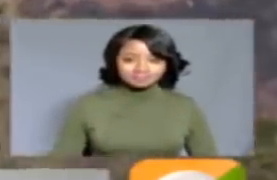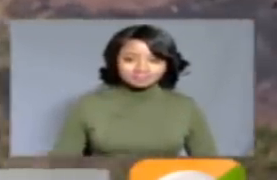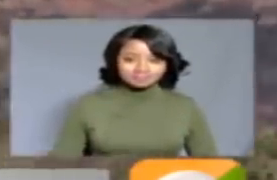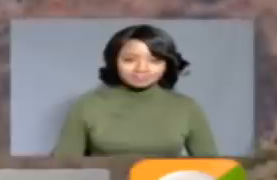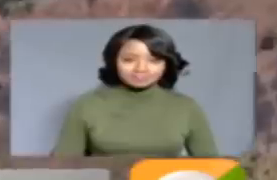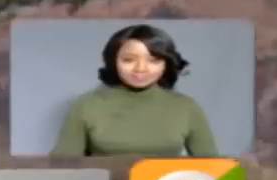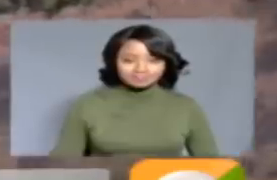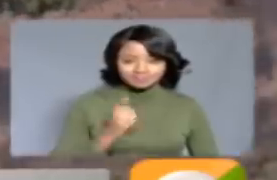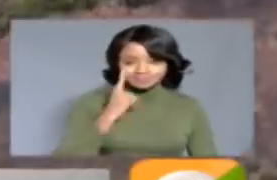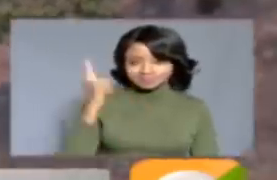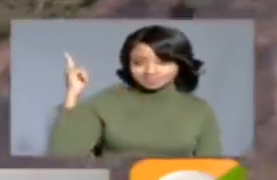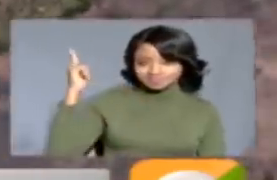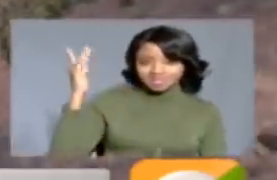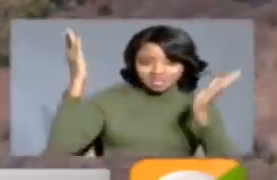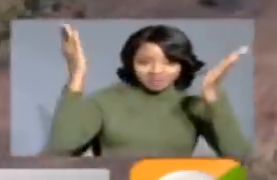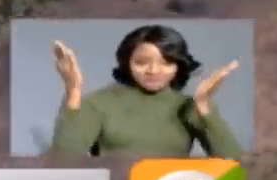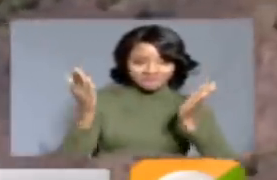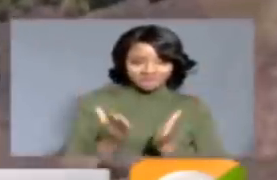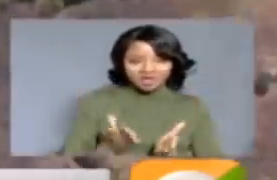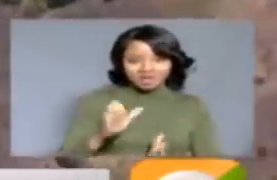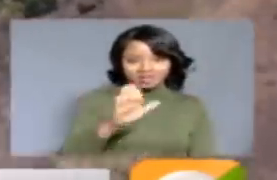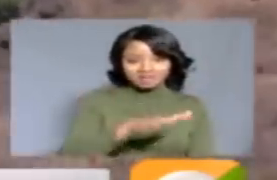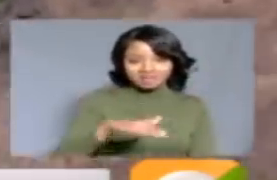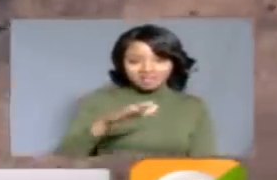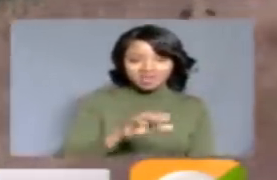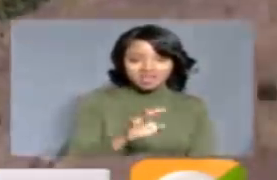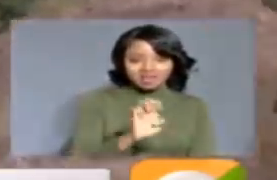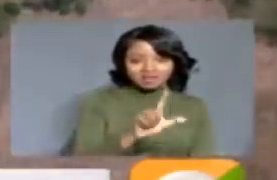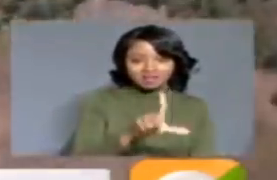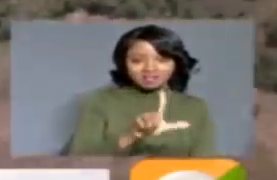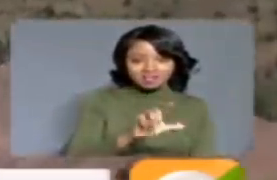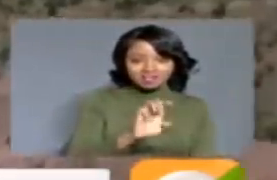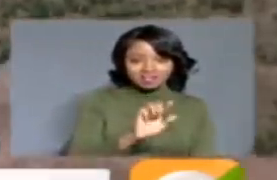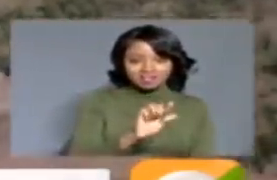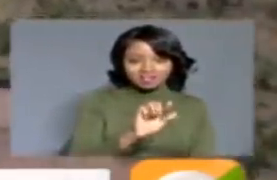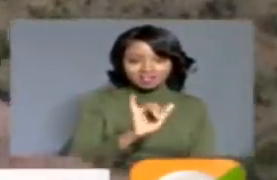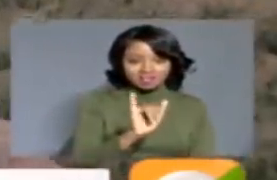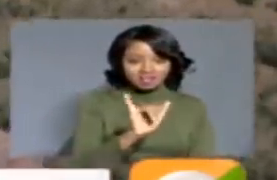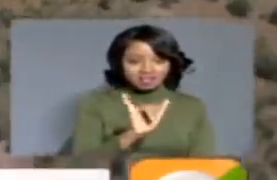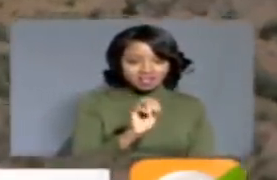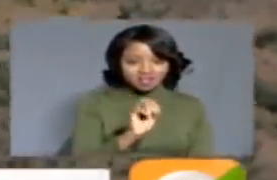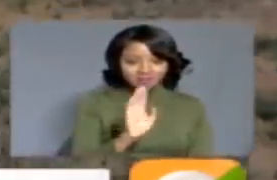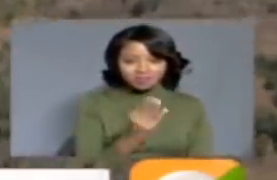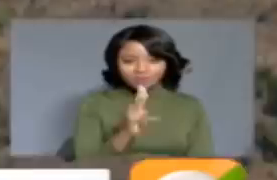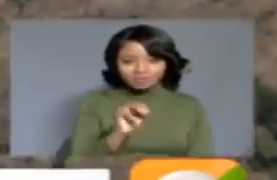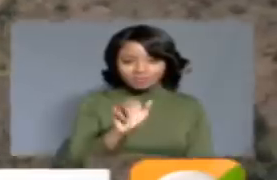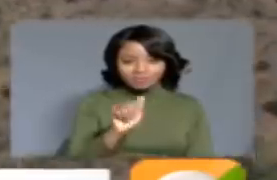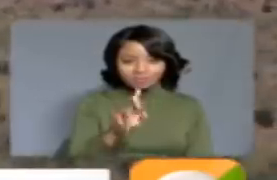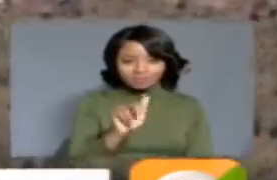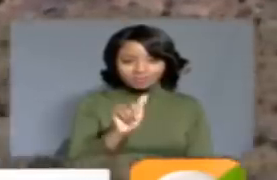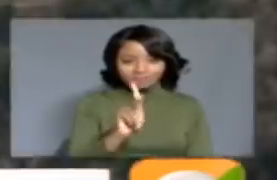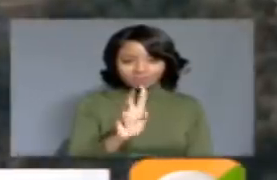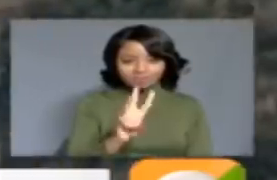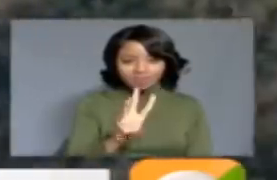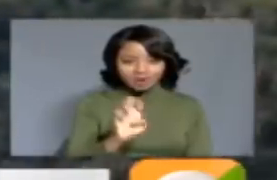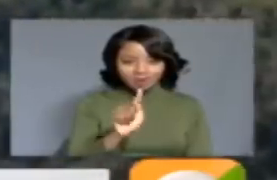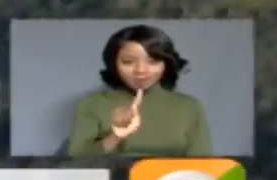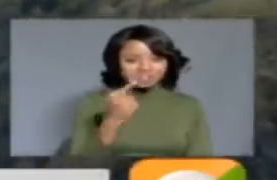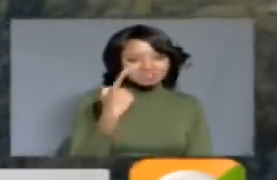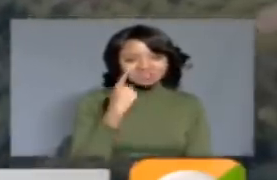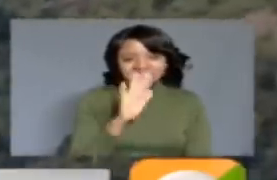In the valley of Kimwarer in Elgeyo Marakwet County, a river tugged in the thicket can be seen from a bird's eye